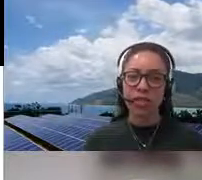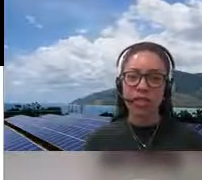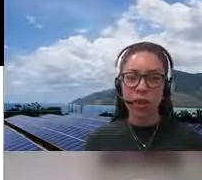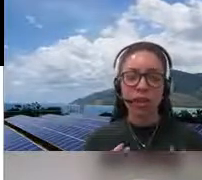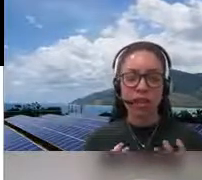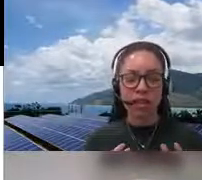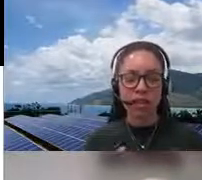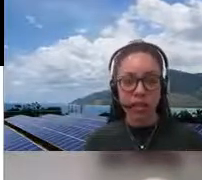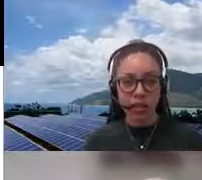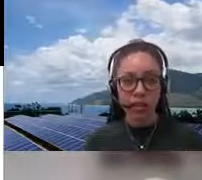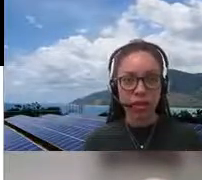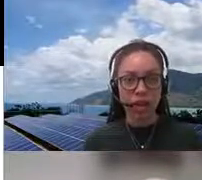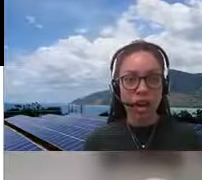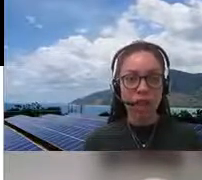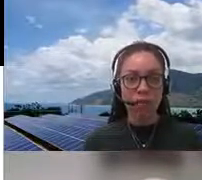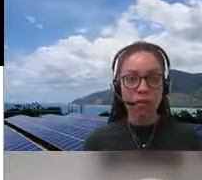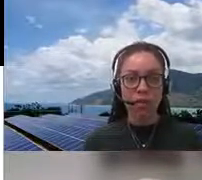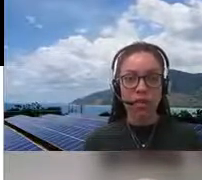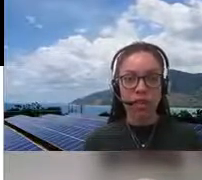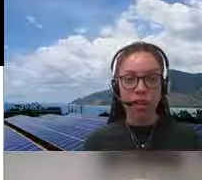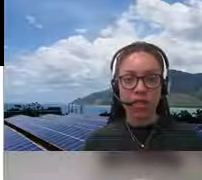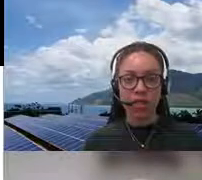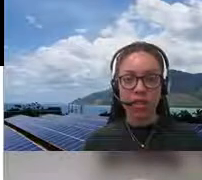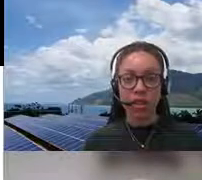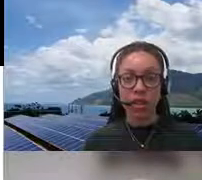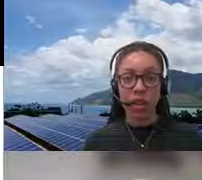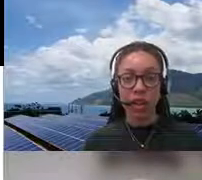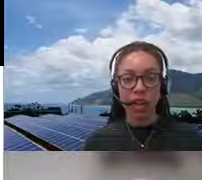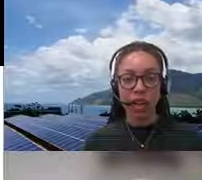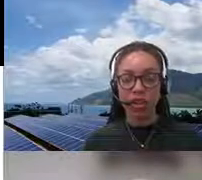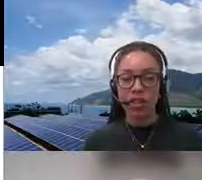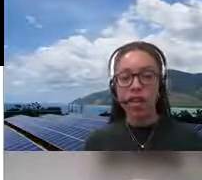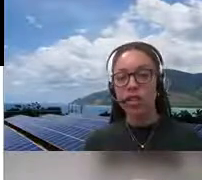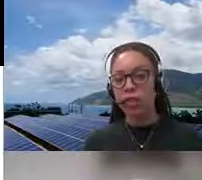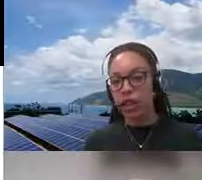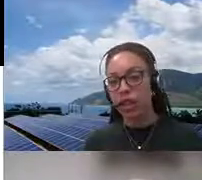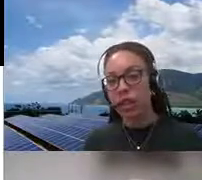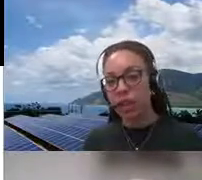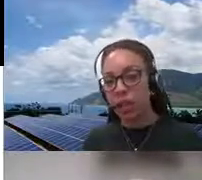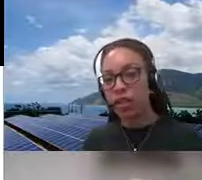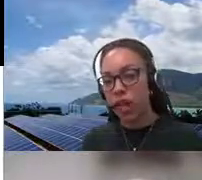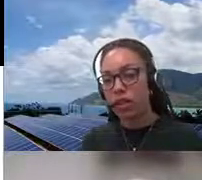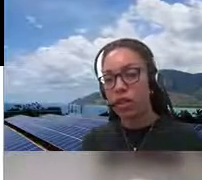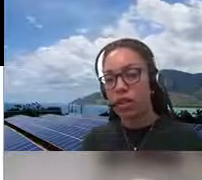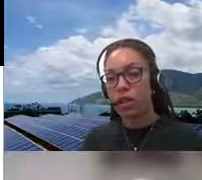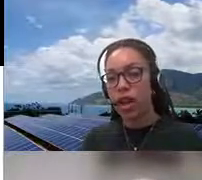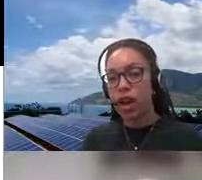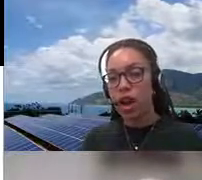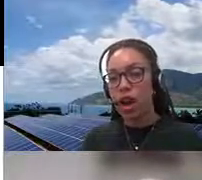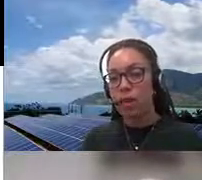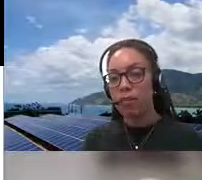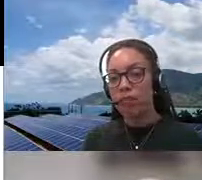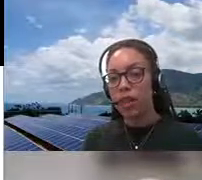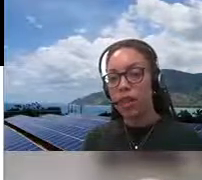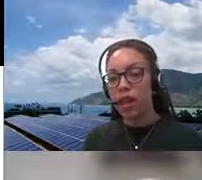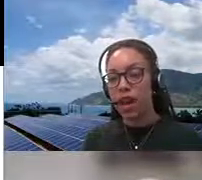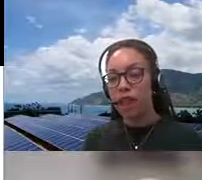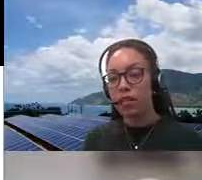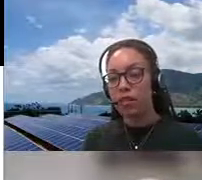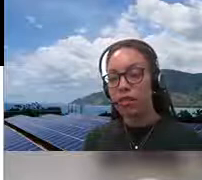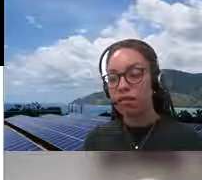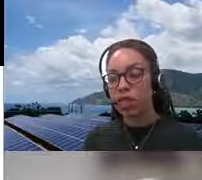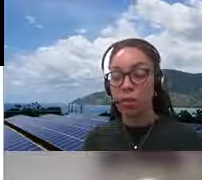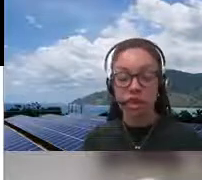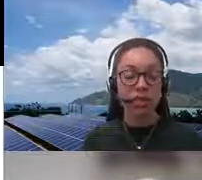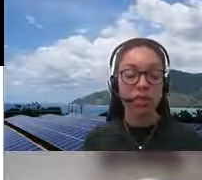in regions both are essential for this kind of technology to go ahead. And so that is a really big challenge